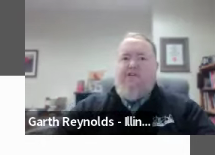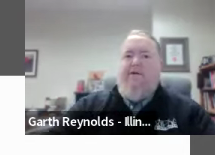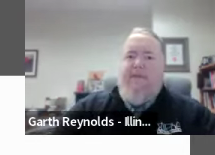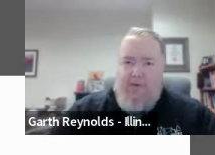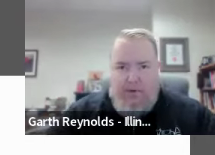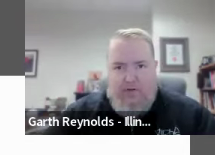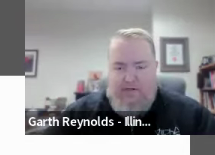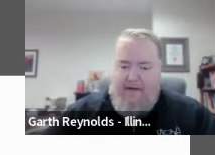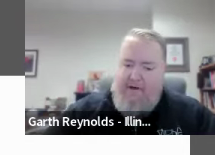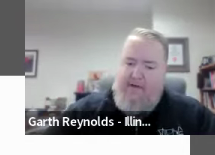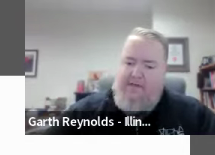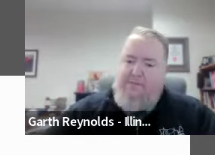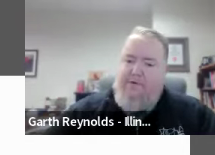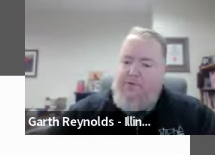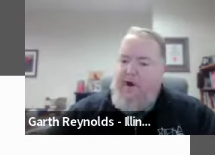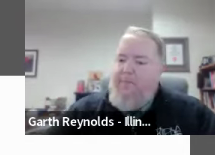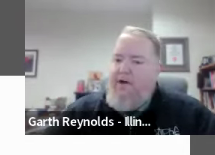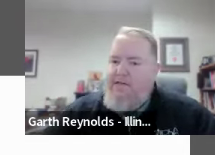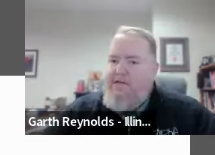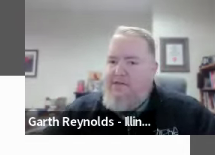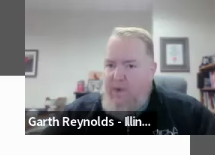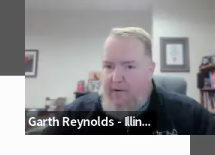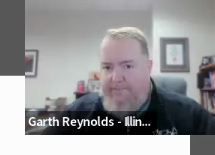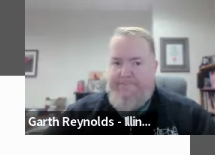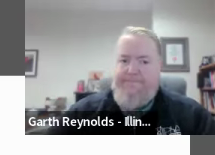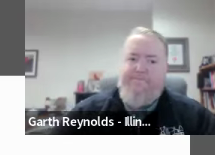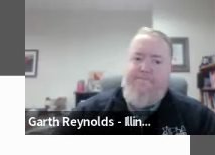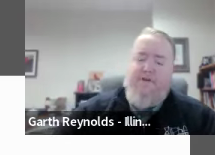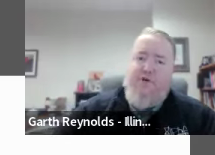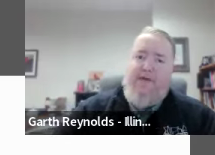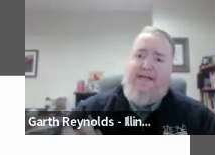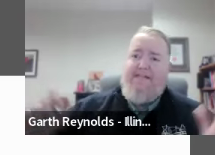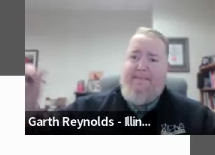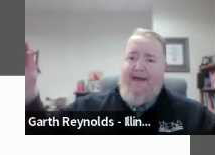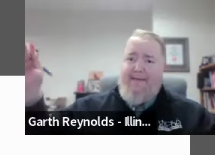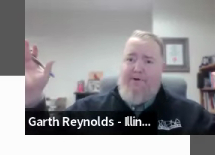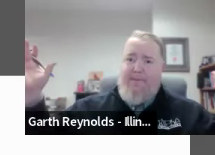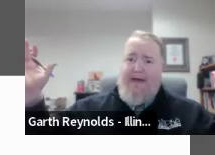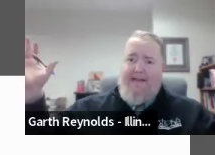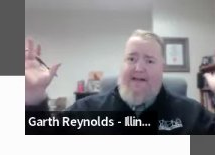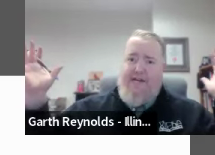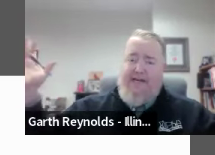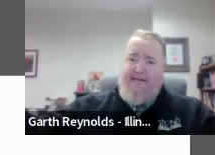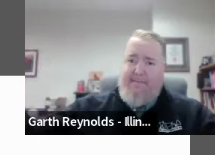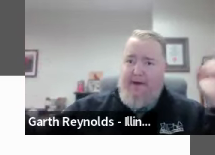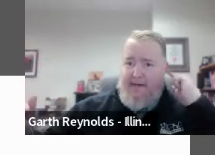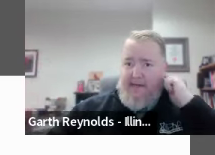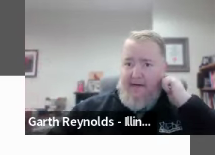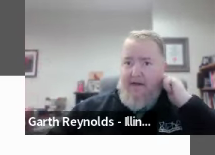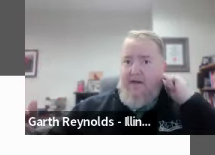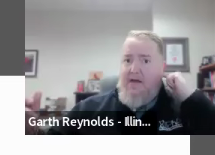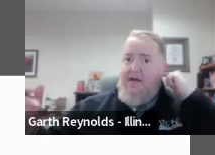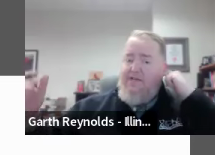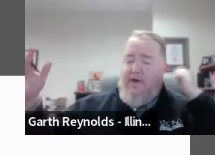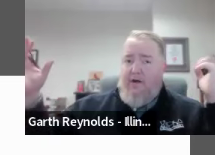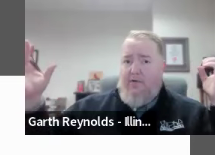legislative branch, and we want to have this bill go through our process as well. So it gets put back into that gigantic bucket